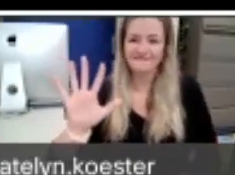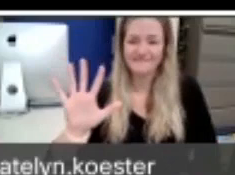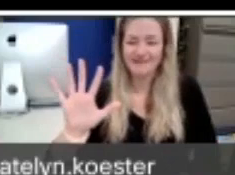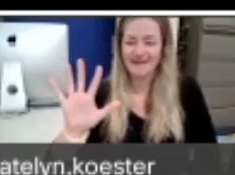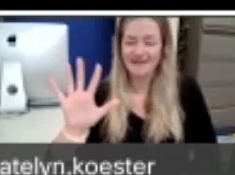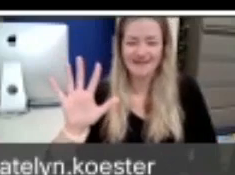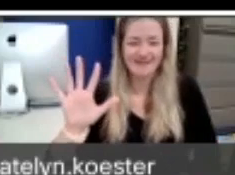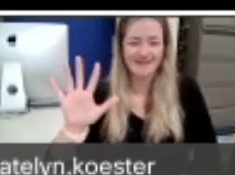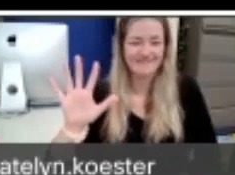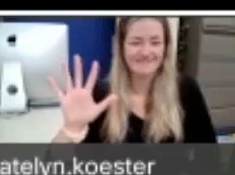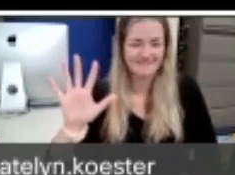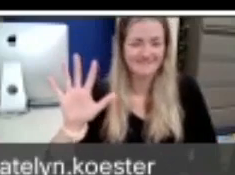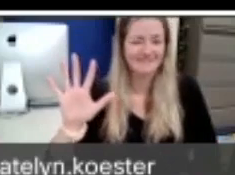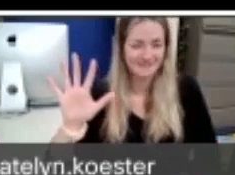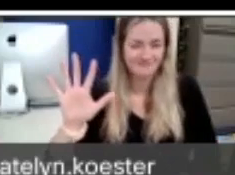5,